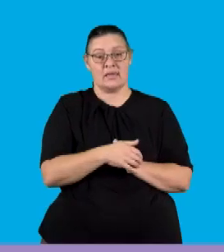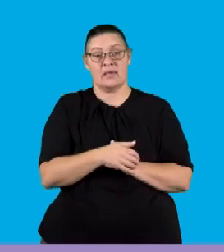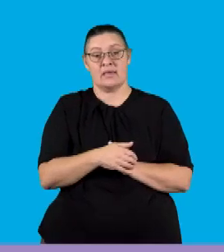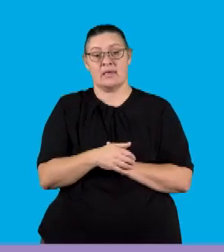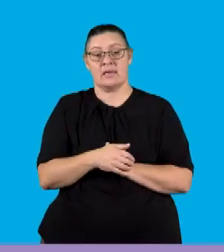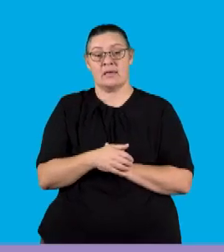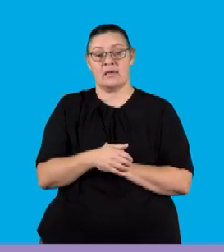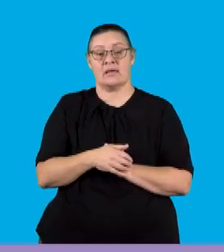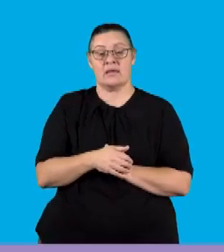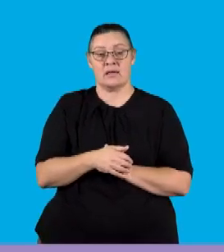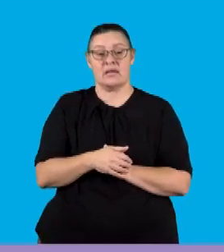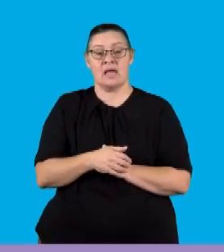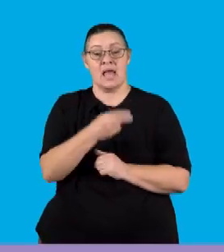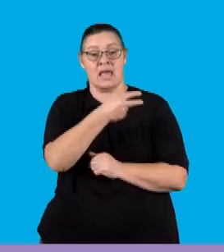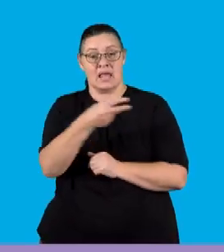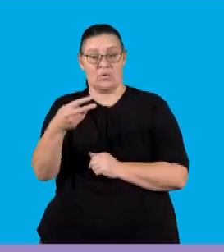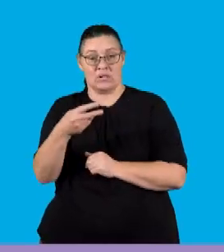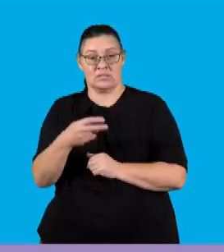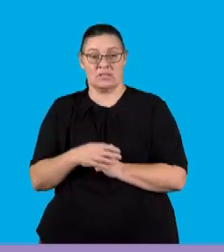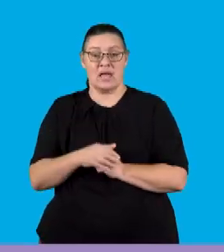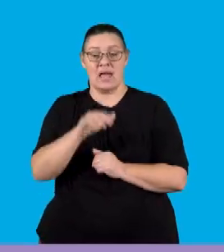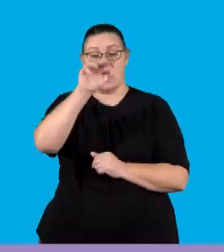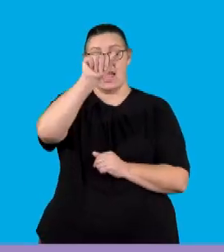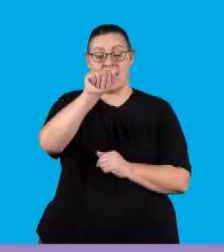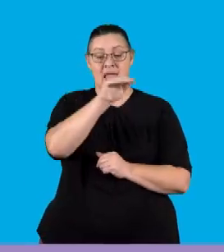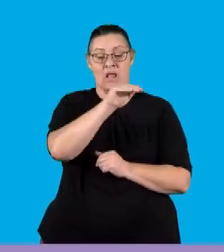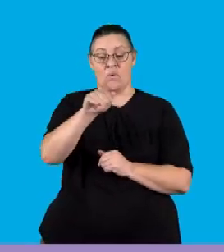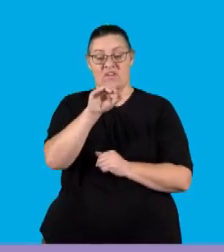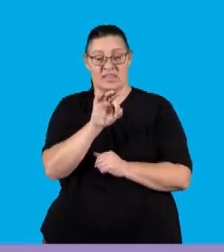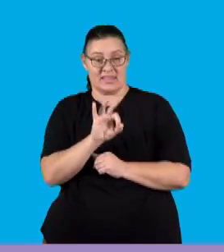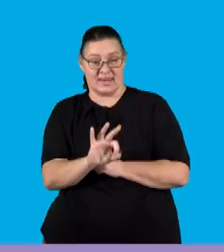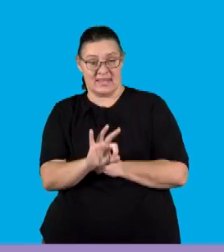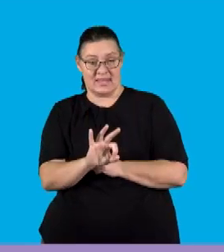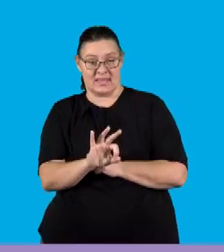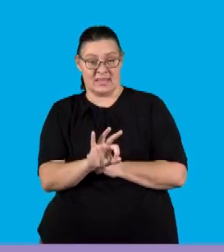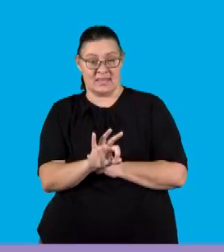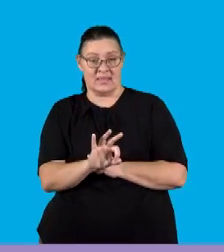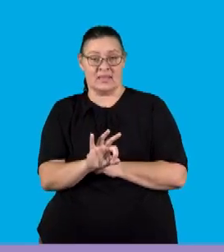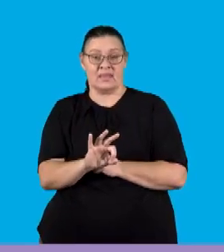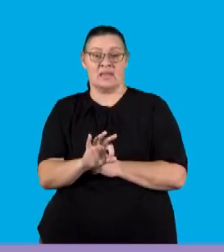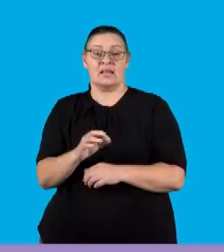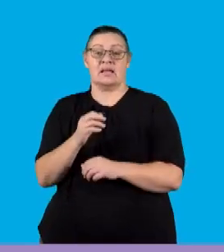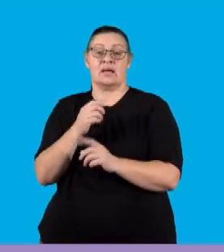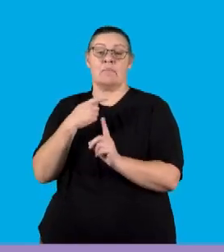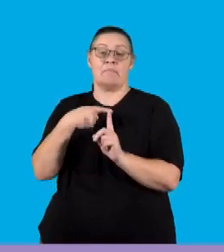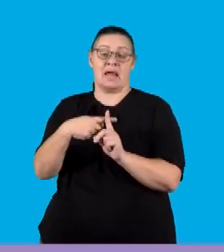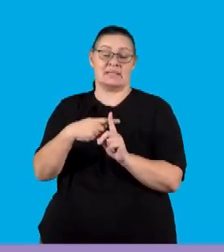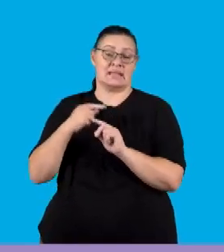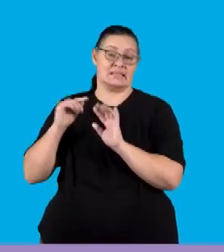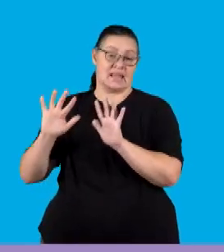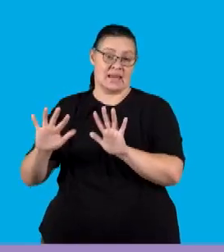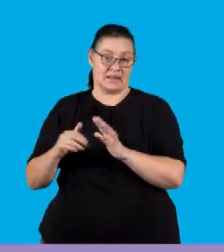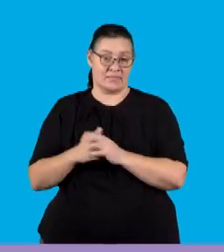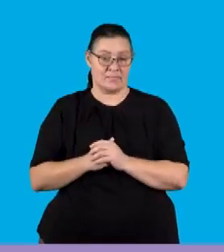say we get the output value by taking the input value and dividing it by